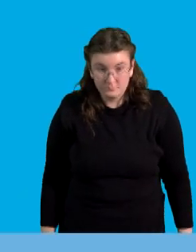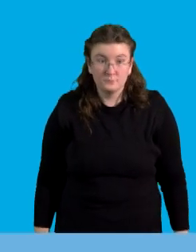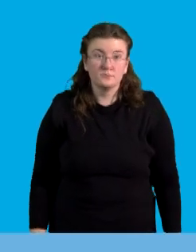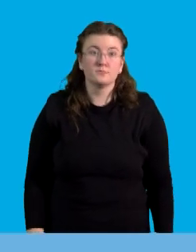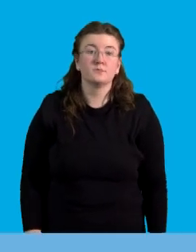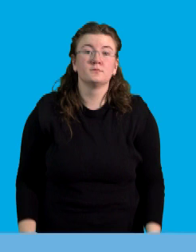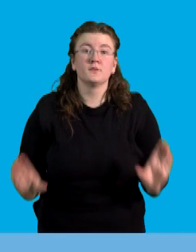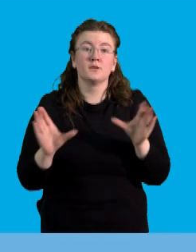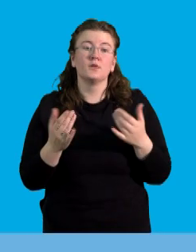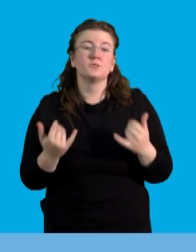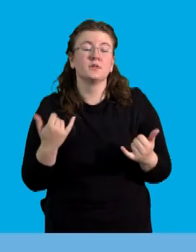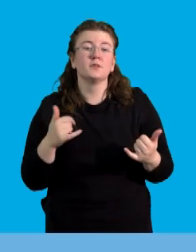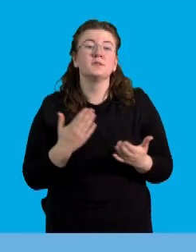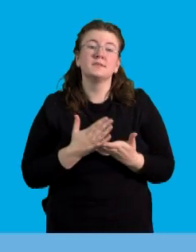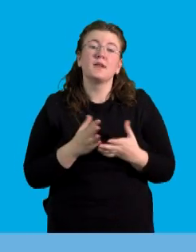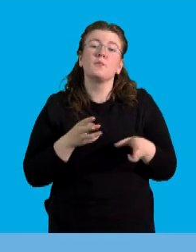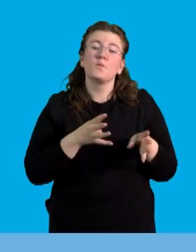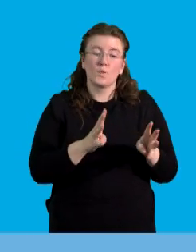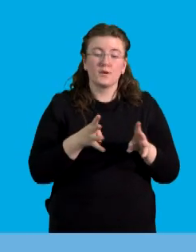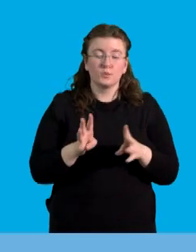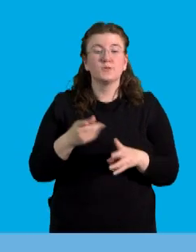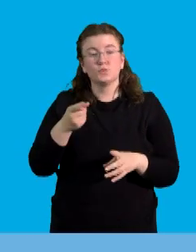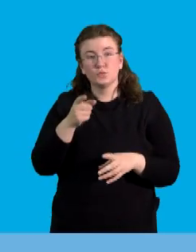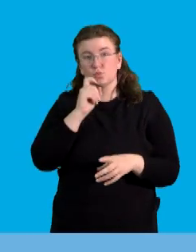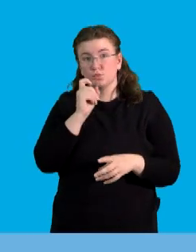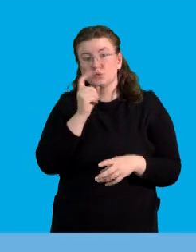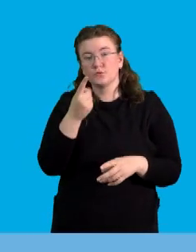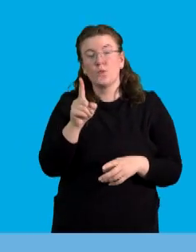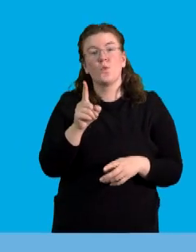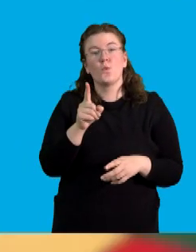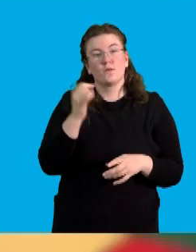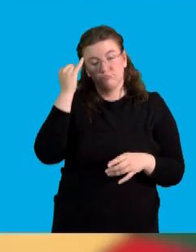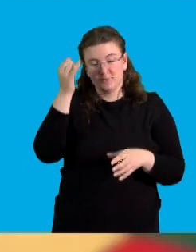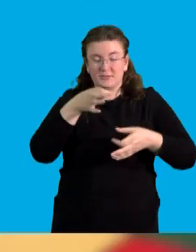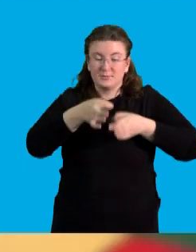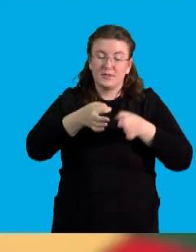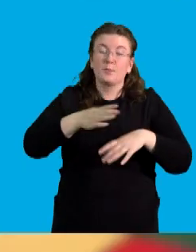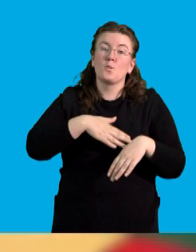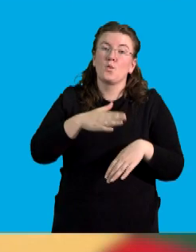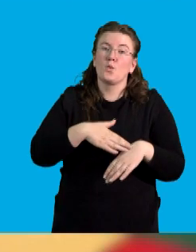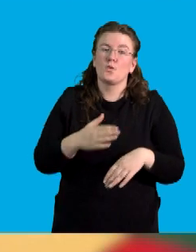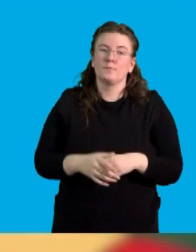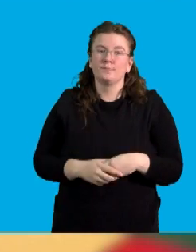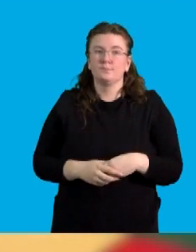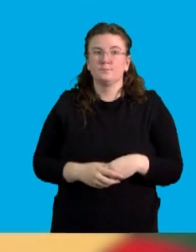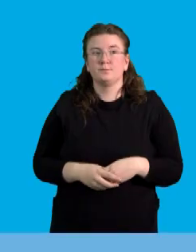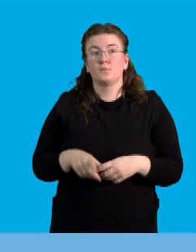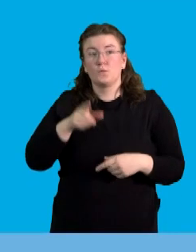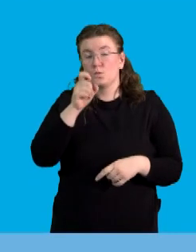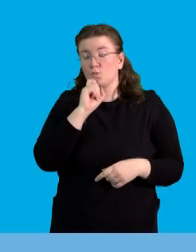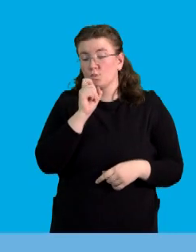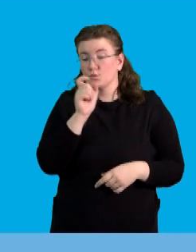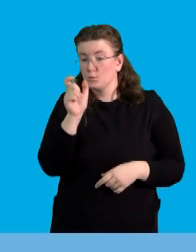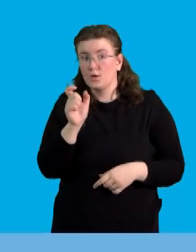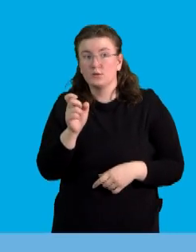Throughout this lesson, there are certain ways that you're going to be using to better explain the main idea when we're looking at the safety with electricity. We are going